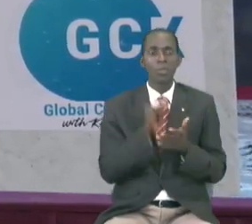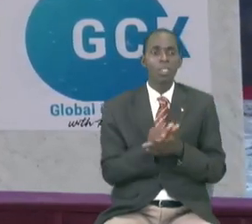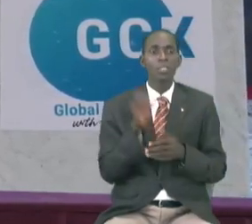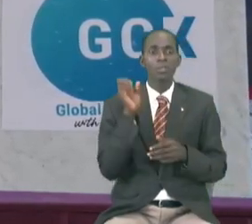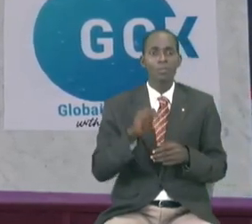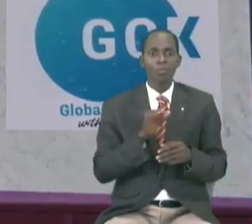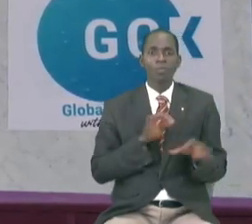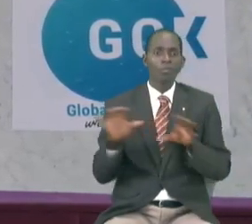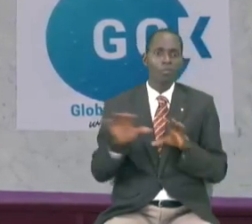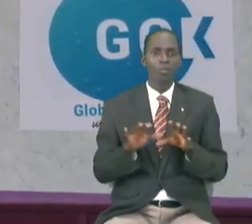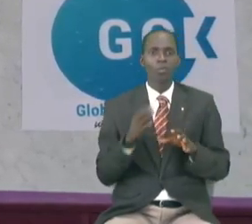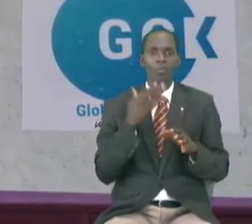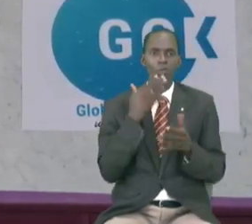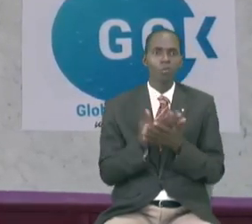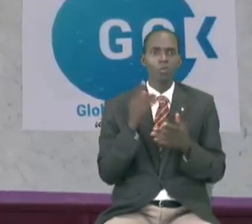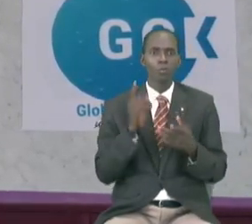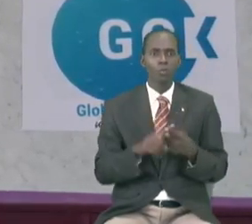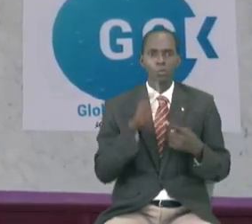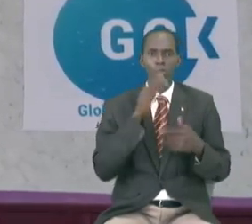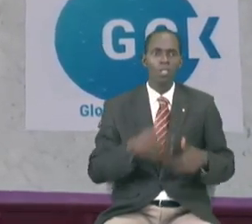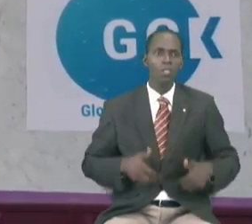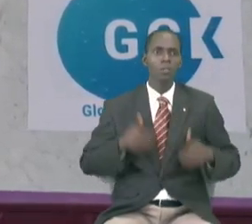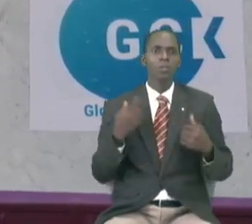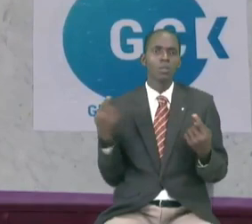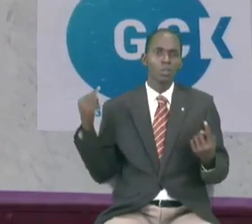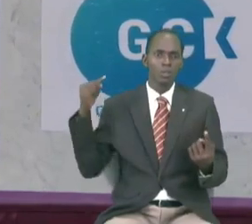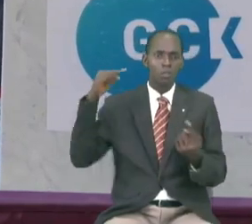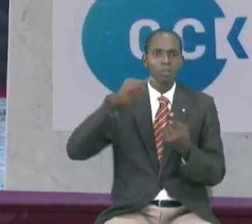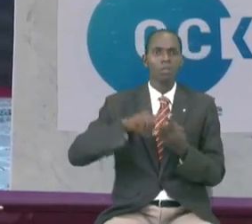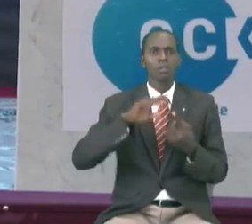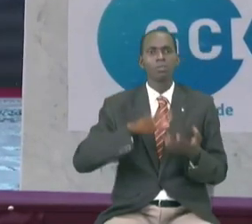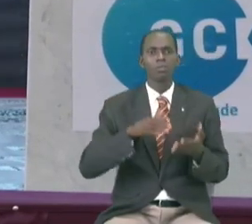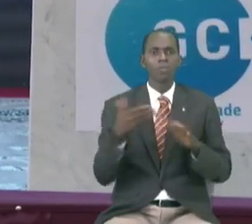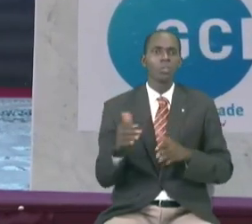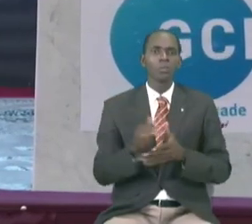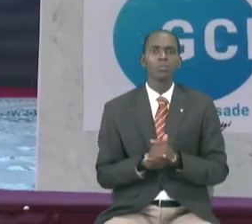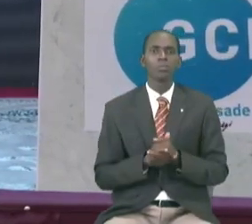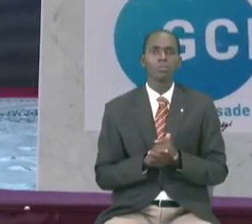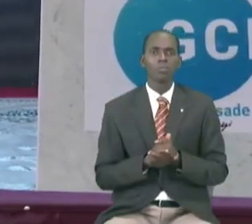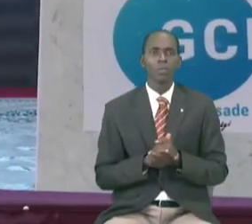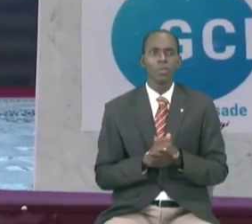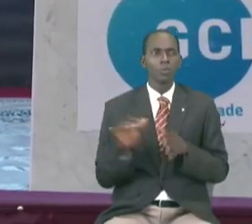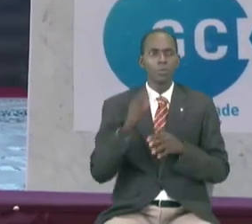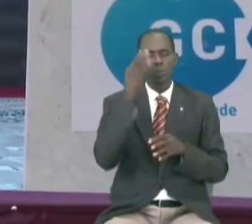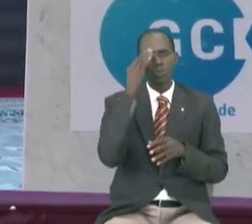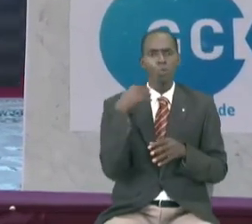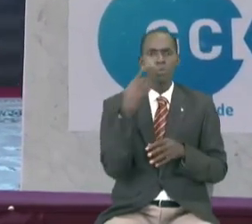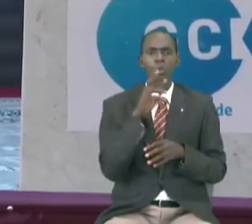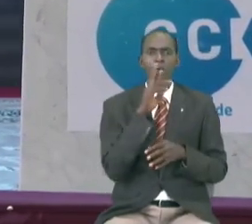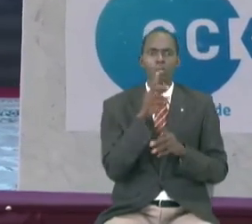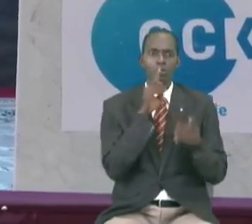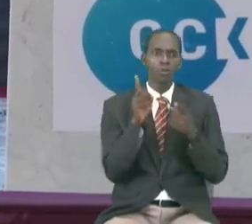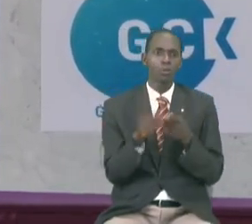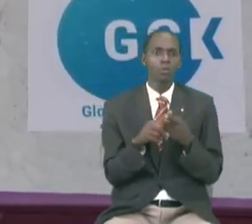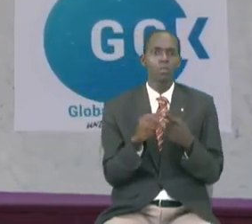are replying? You're replying the God of heaven, the maker of the earth and the dry land and the sea.